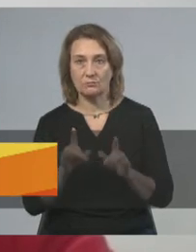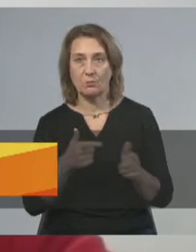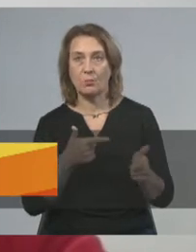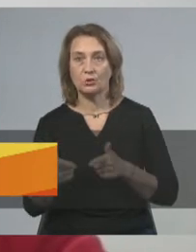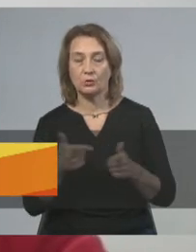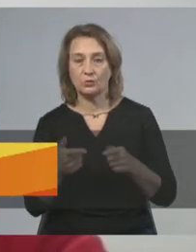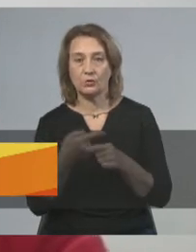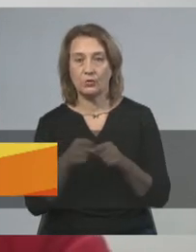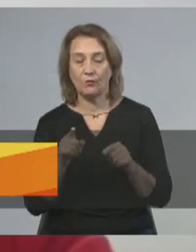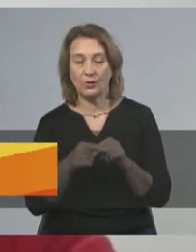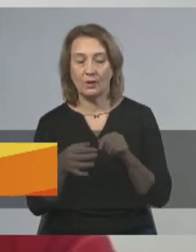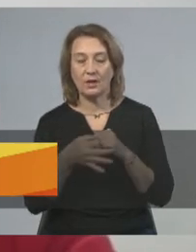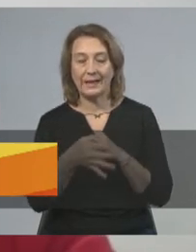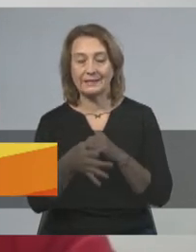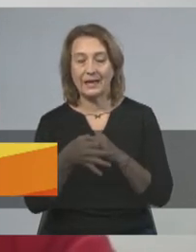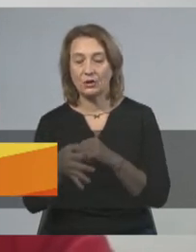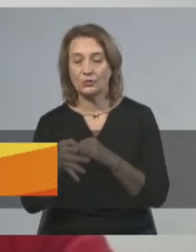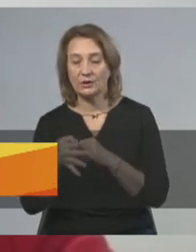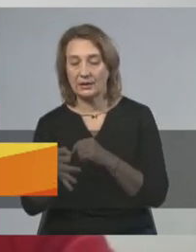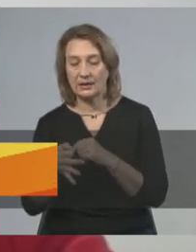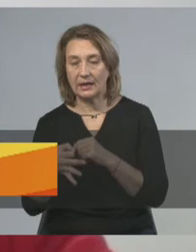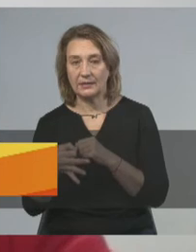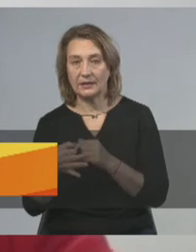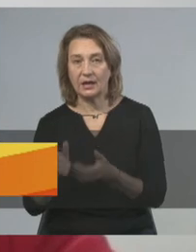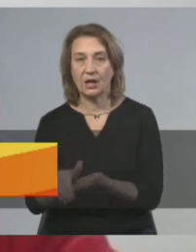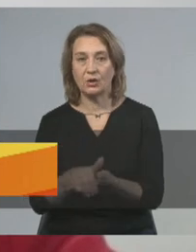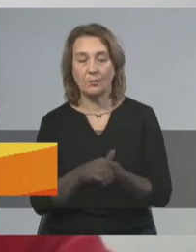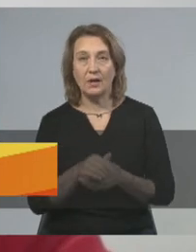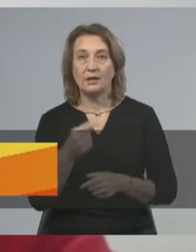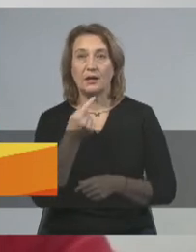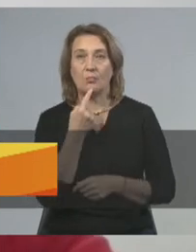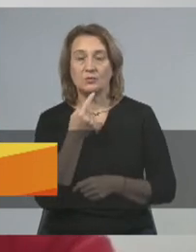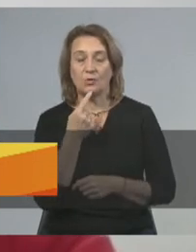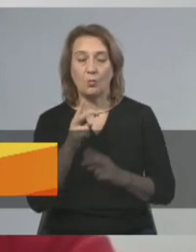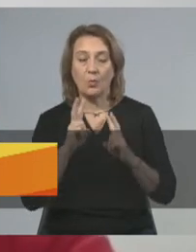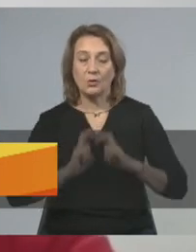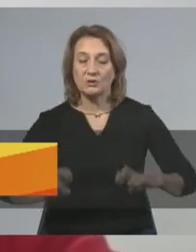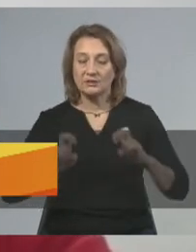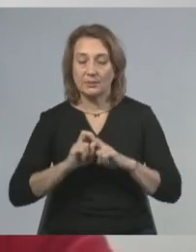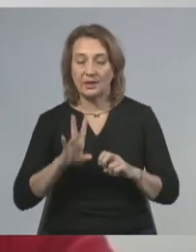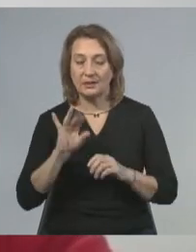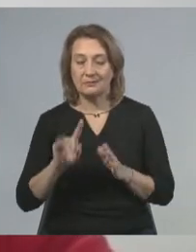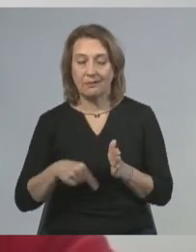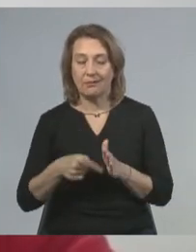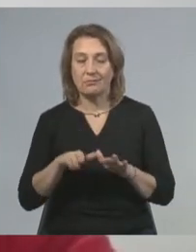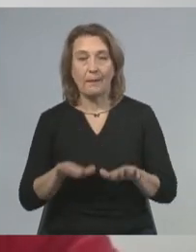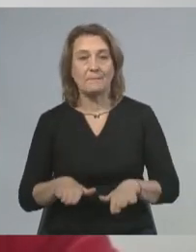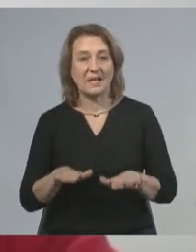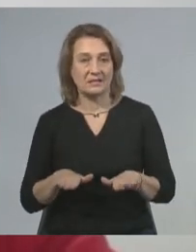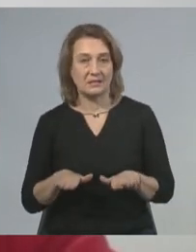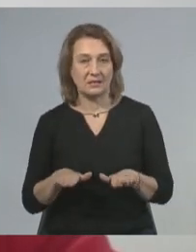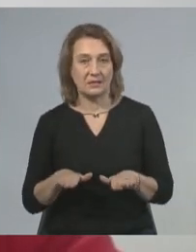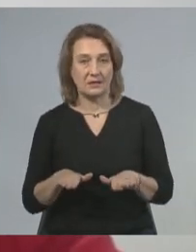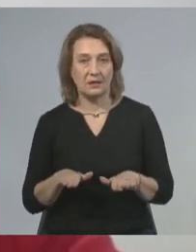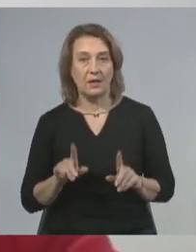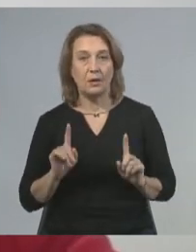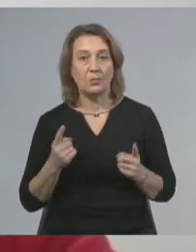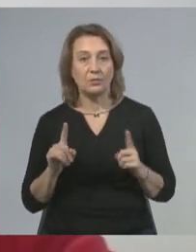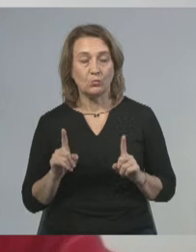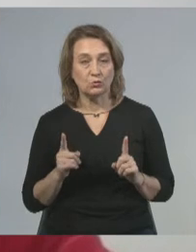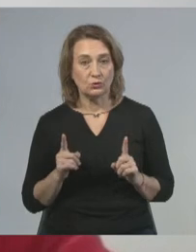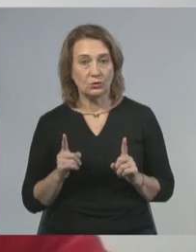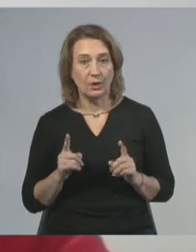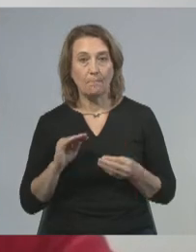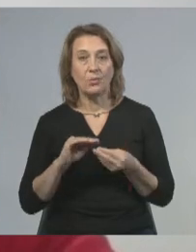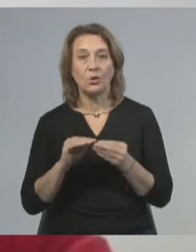cooperate and let's write a joint article about the situation with this particular multimedia